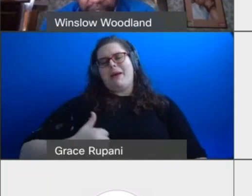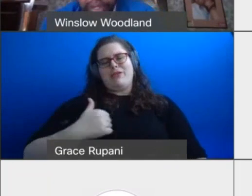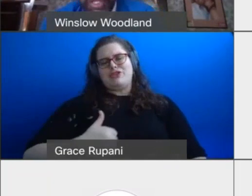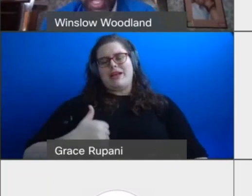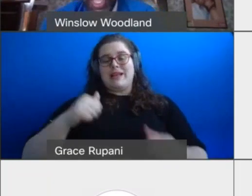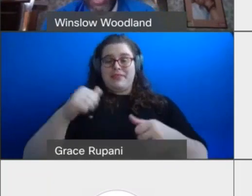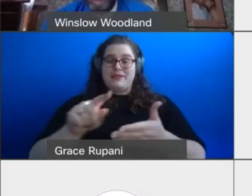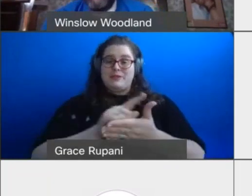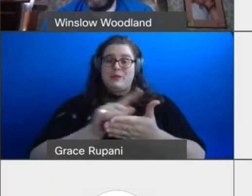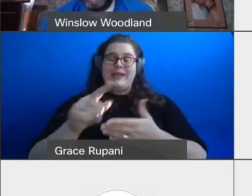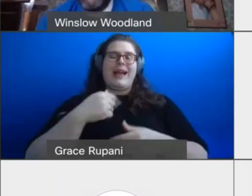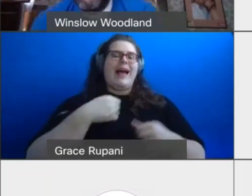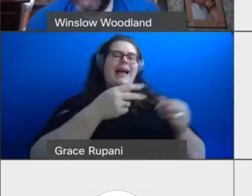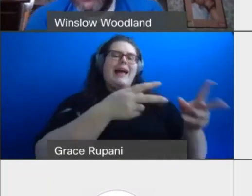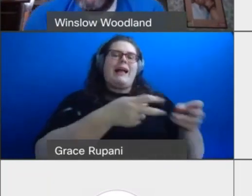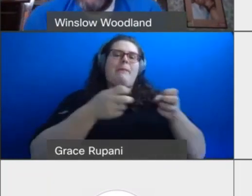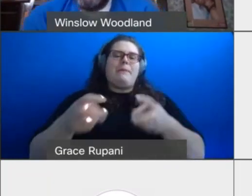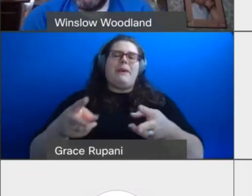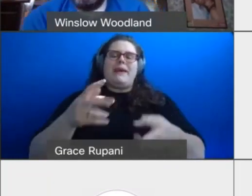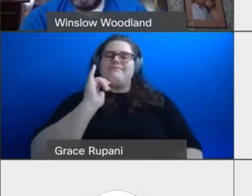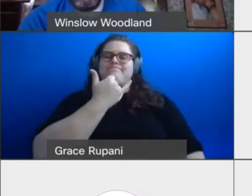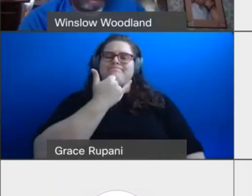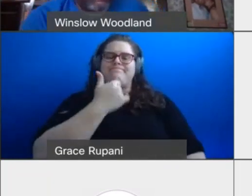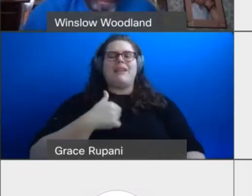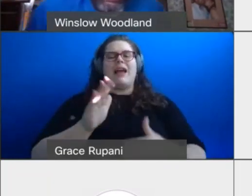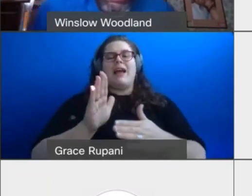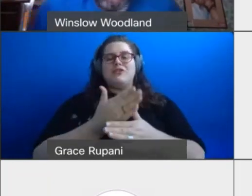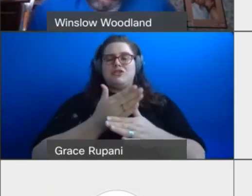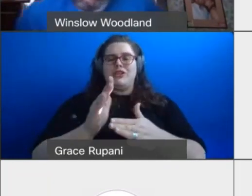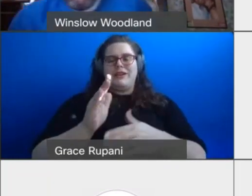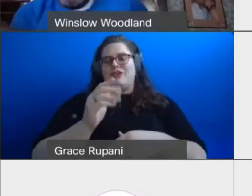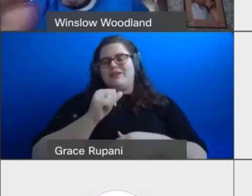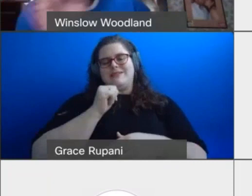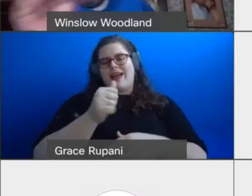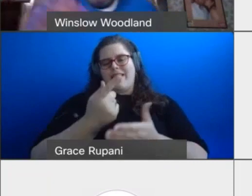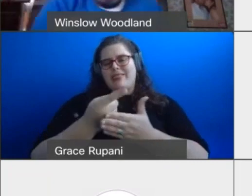but I didn't share the link from last week. I tried to grab it, didn't